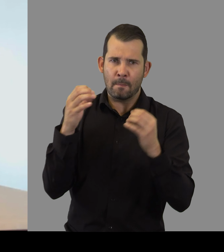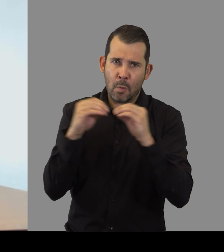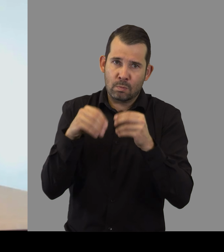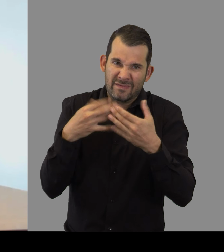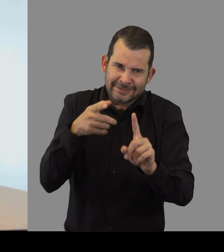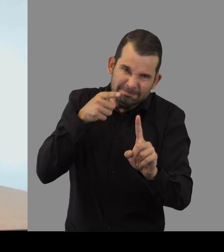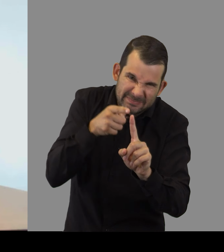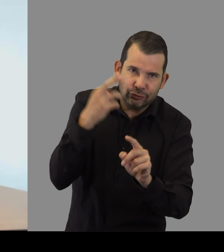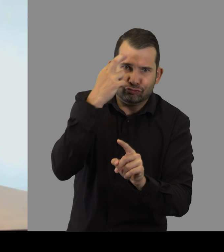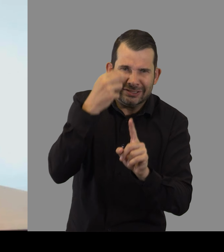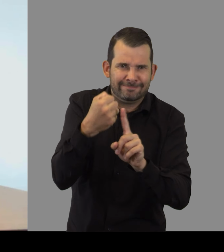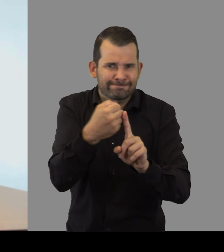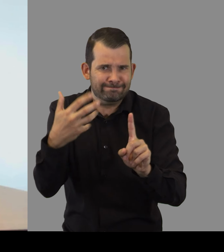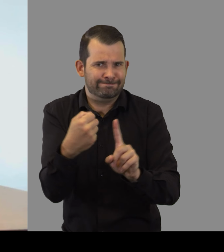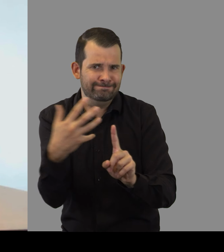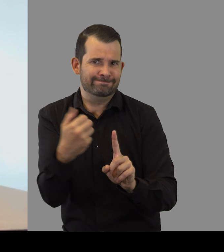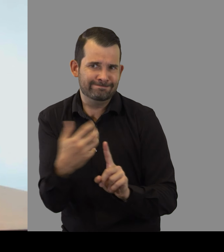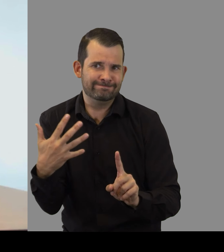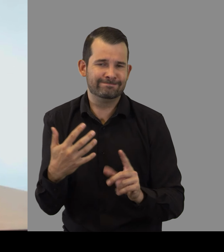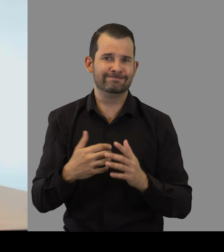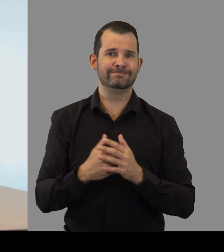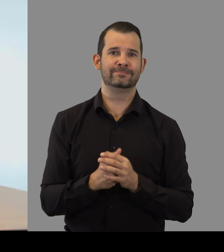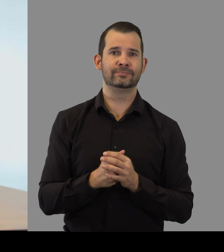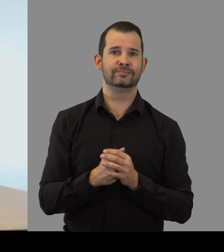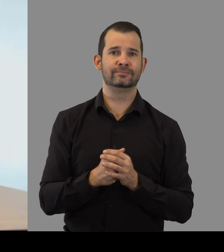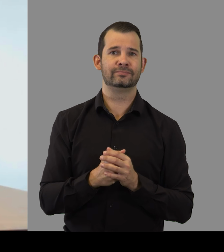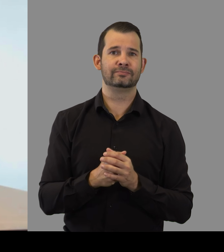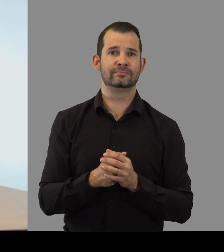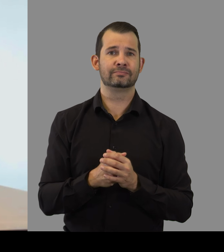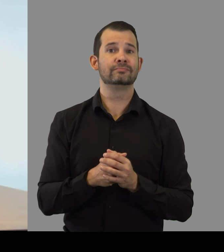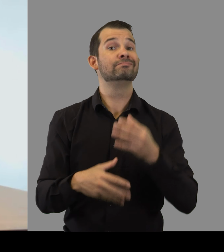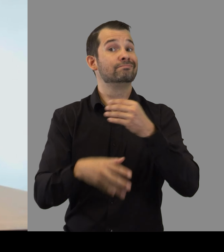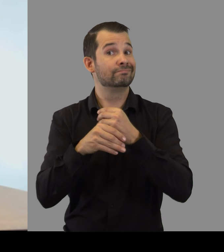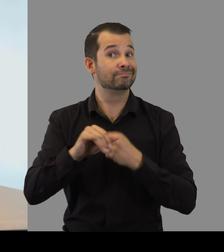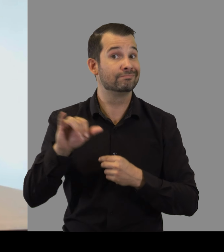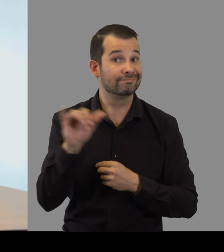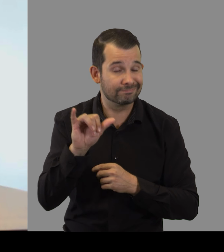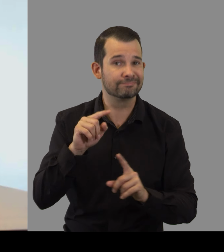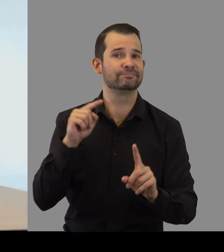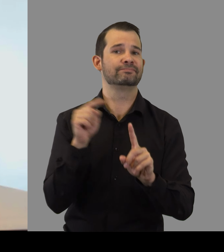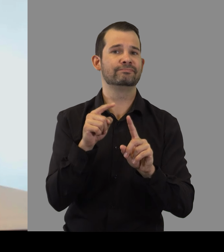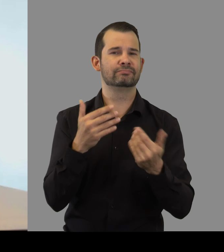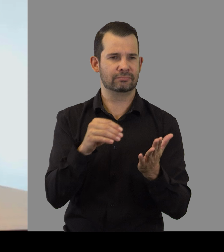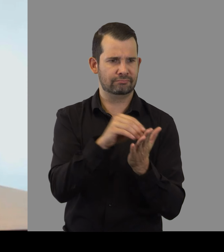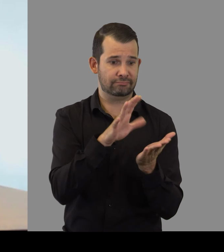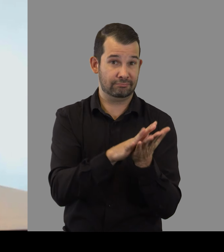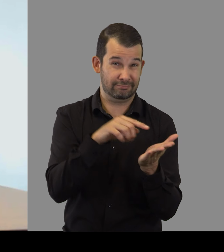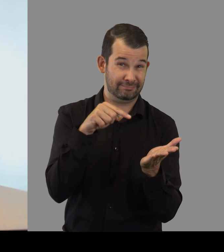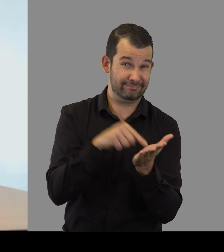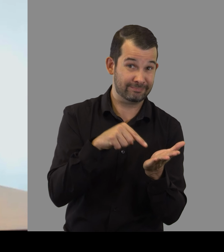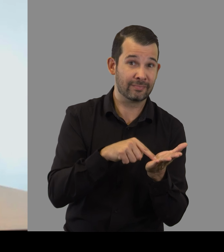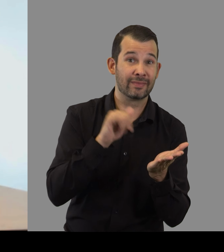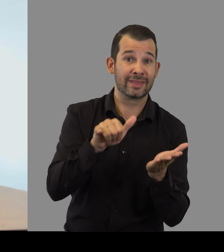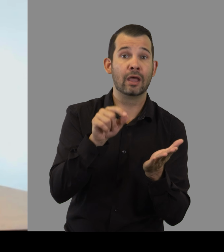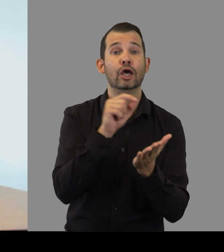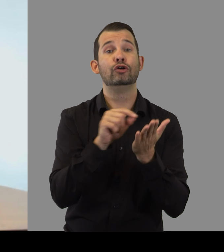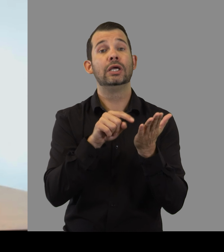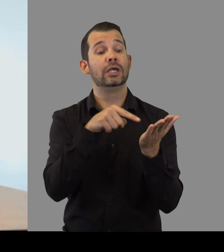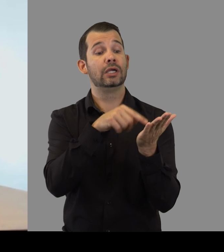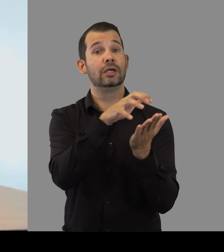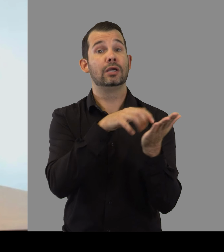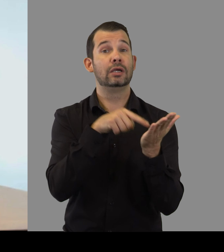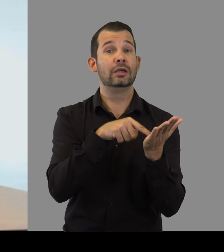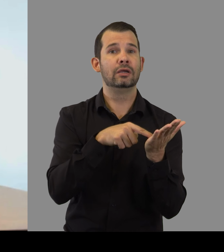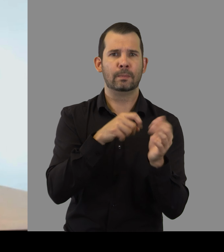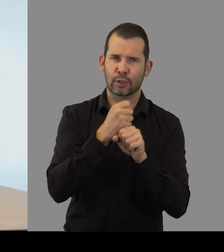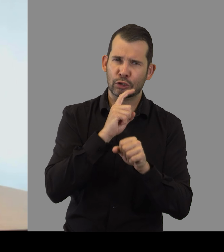that you're making the request for them to provide more specific reasons. In addition, make note